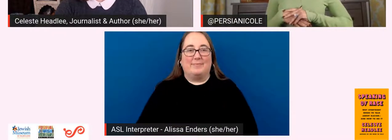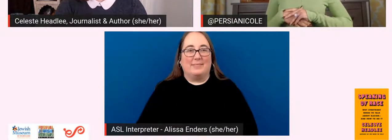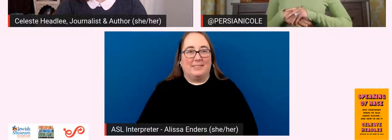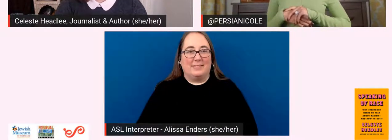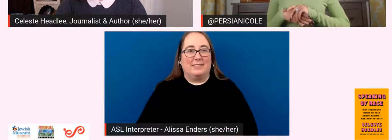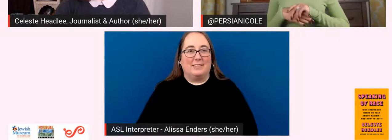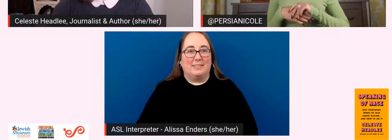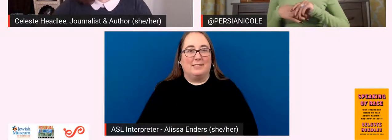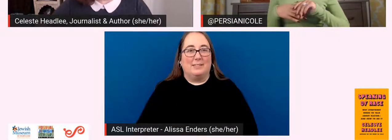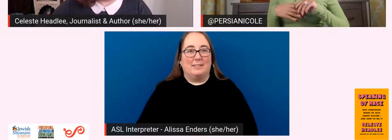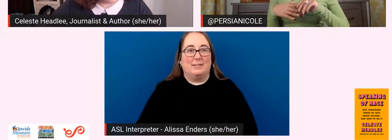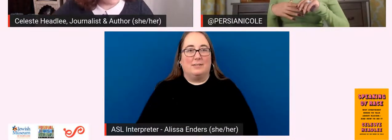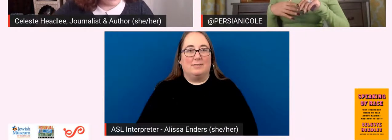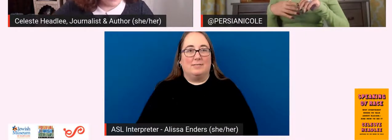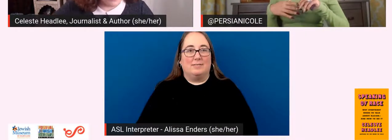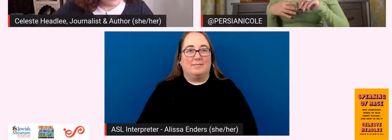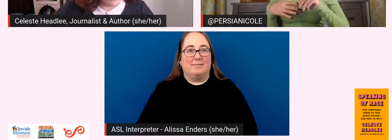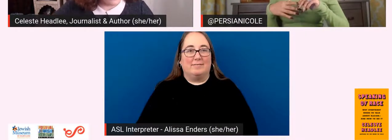muted.